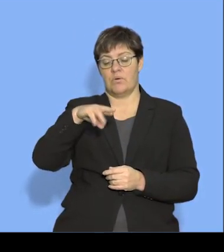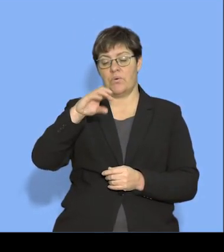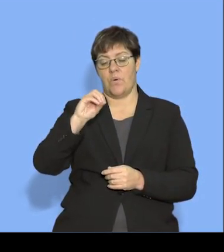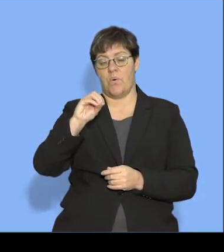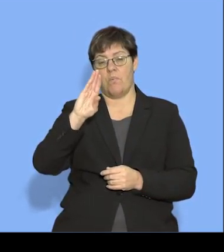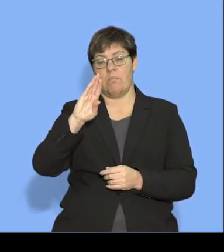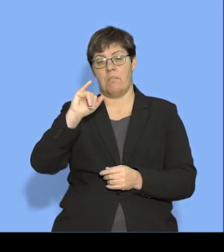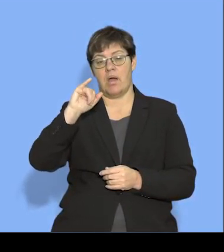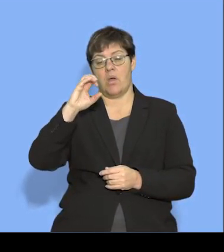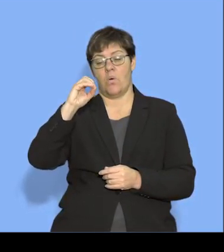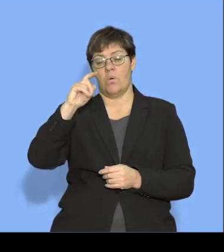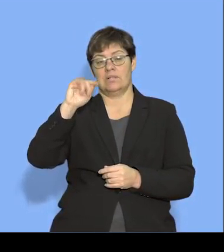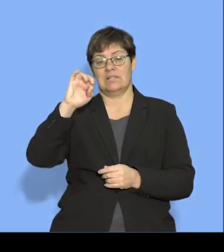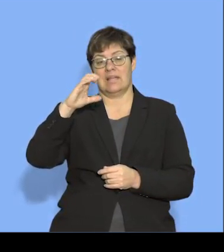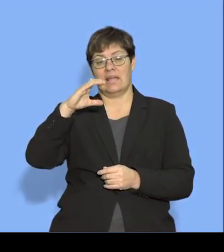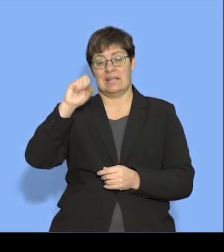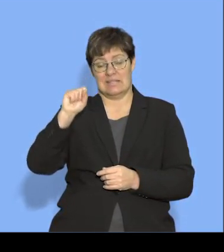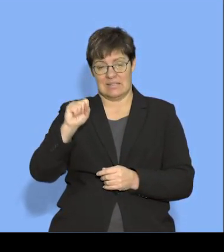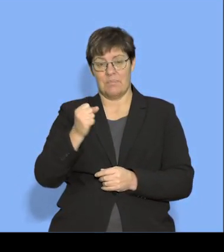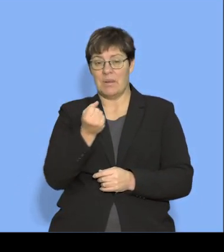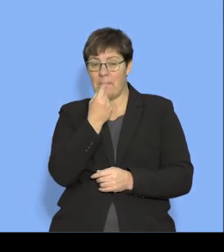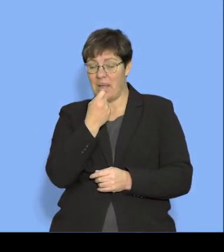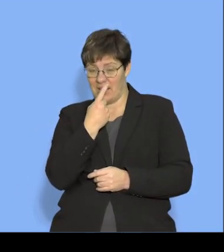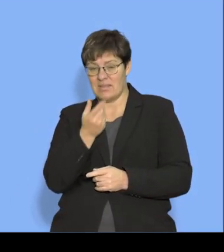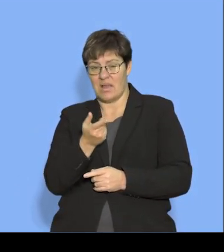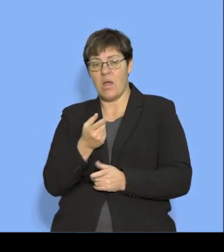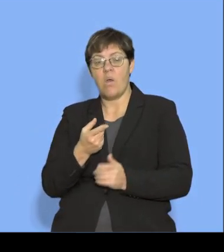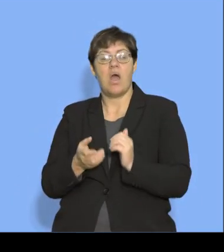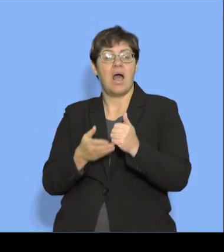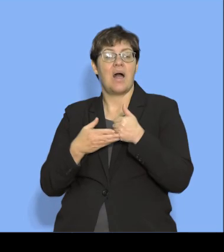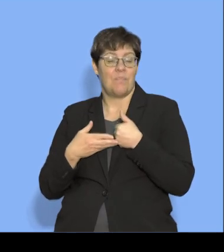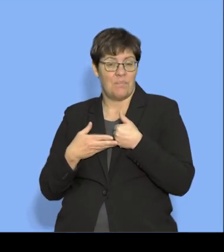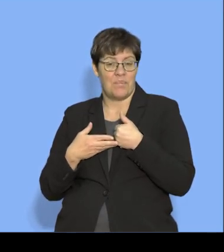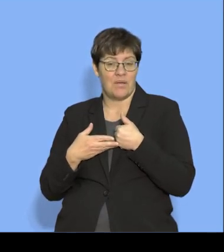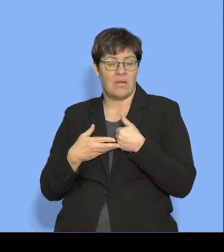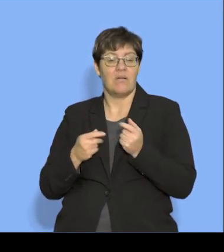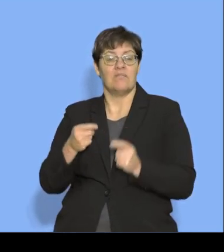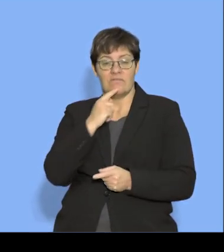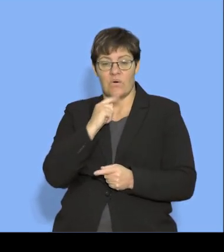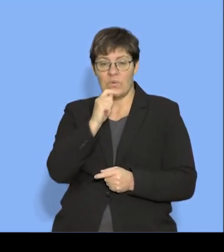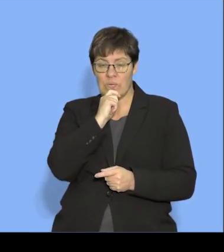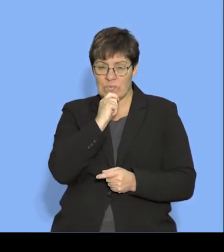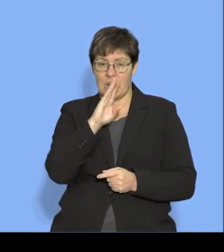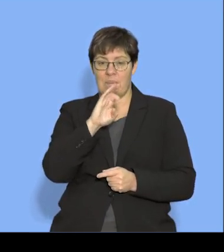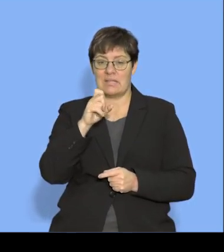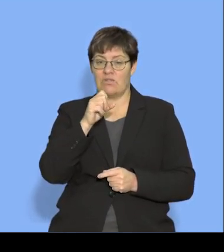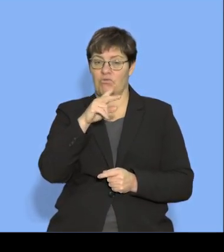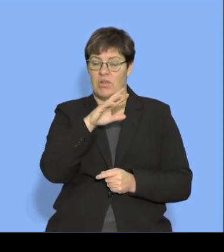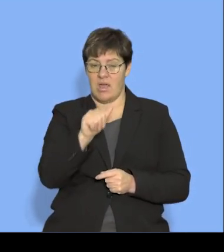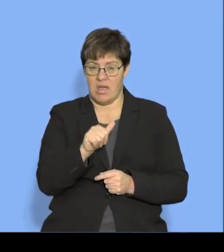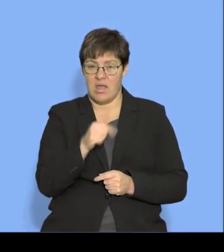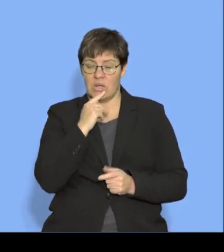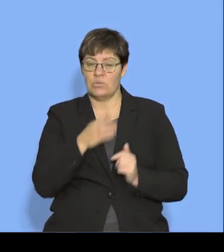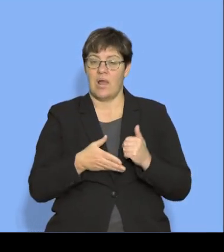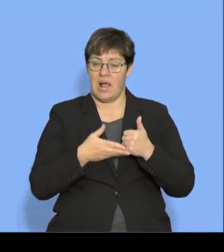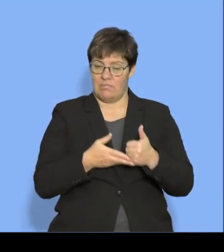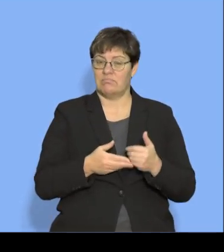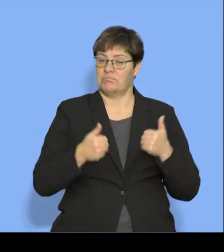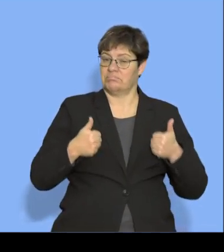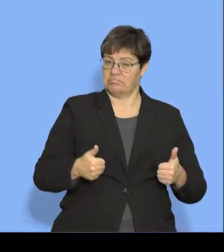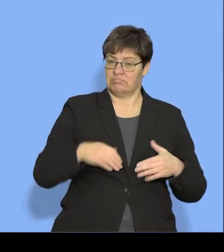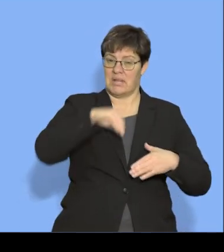of probiotics that a doctor might suggest that you take. And these probiotics, again, are useful bacteria that help